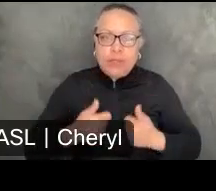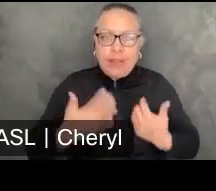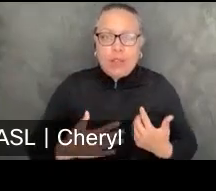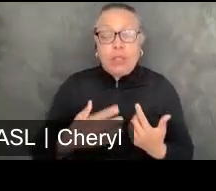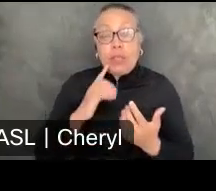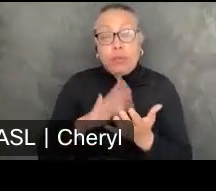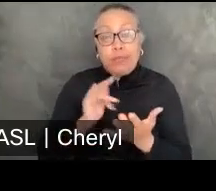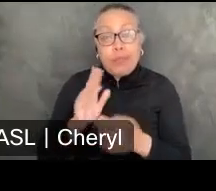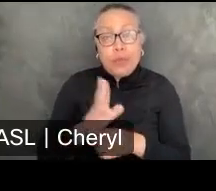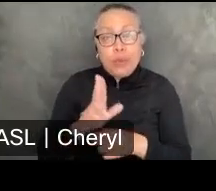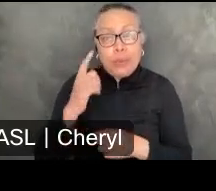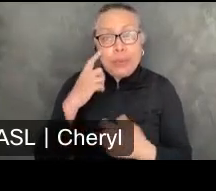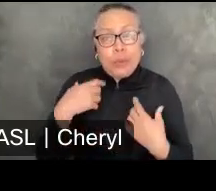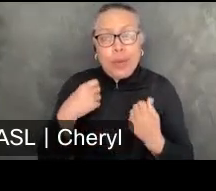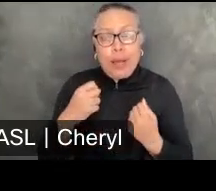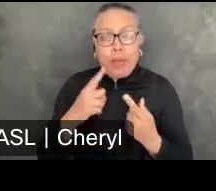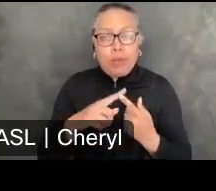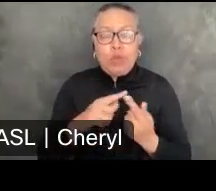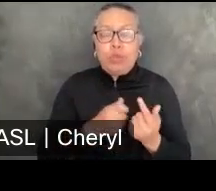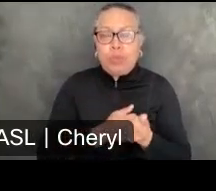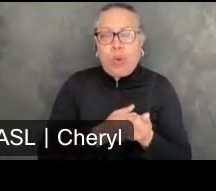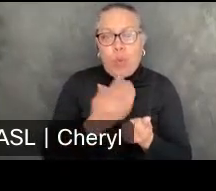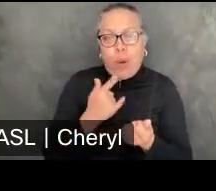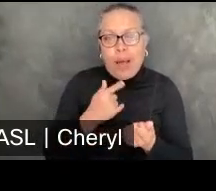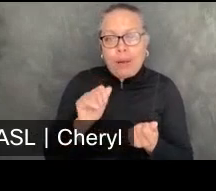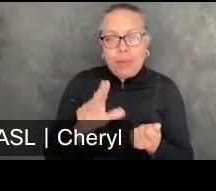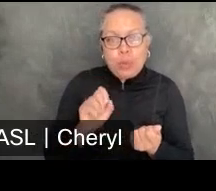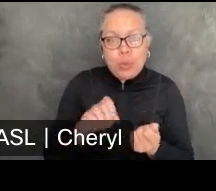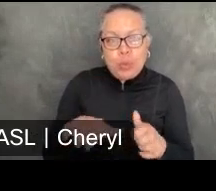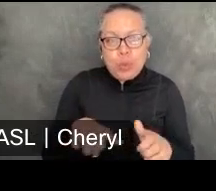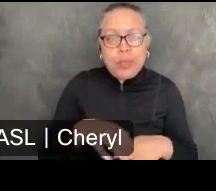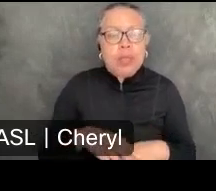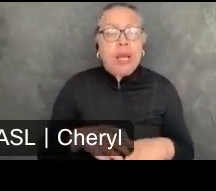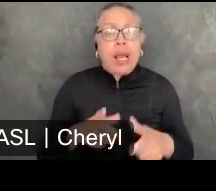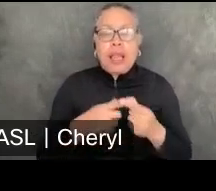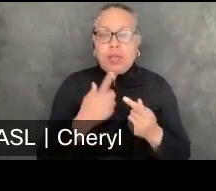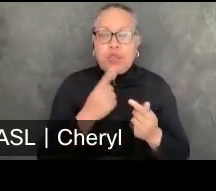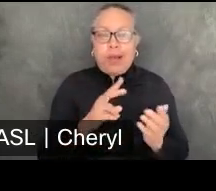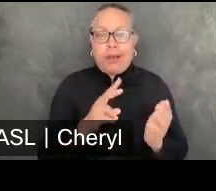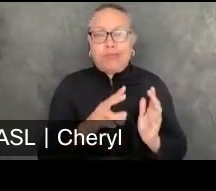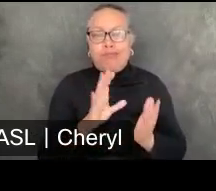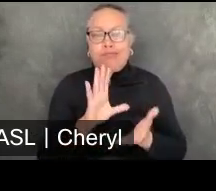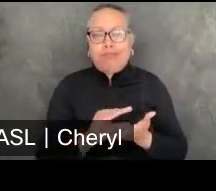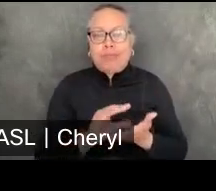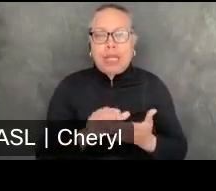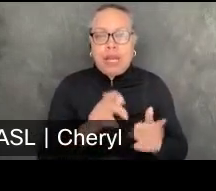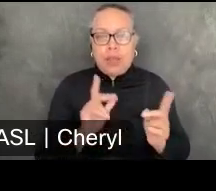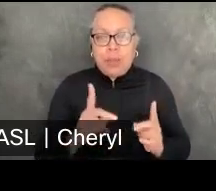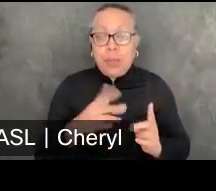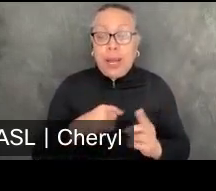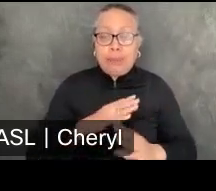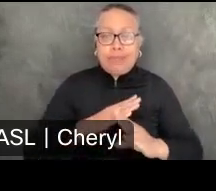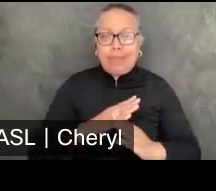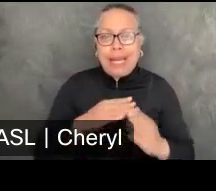to discredit survivors with potential sources of safety and support, and to sabotage access to mental